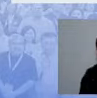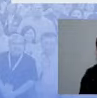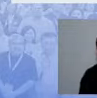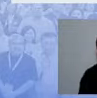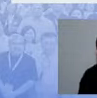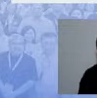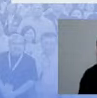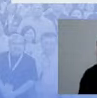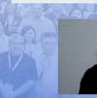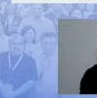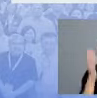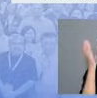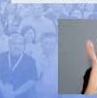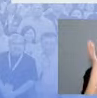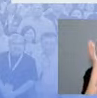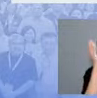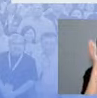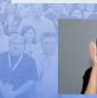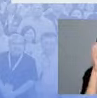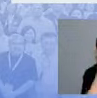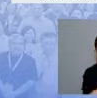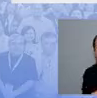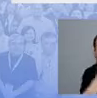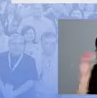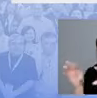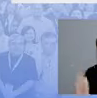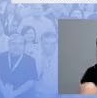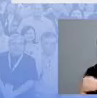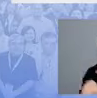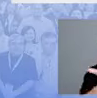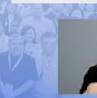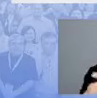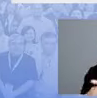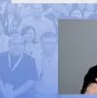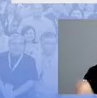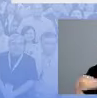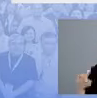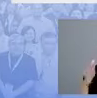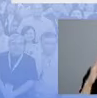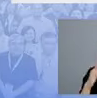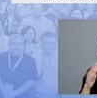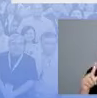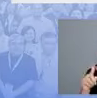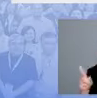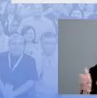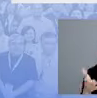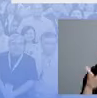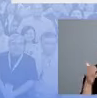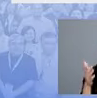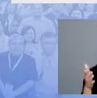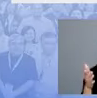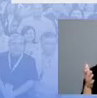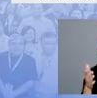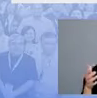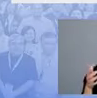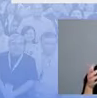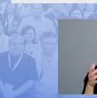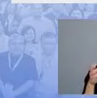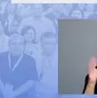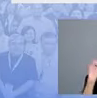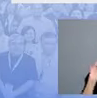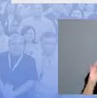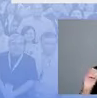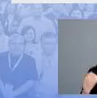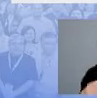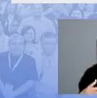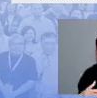dam. And then when they are moved out, they are given a land, they are given a house, but the tax payment method and all was not taught on them. They are not